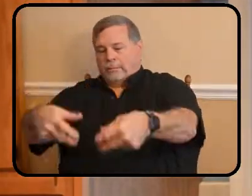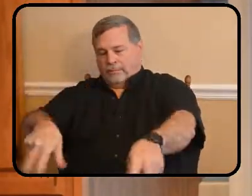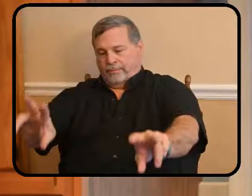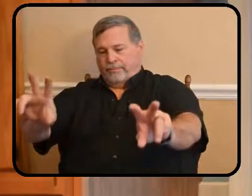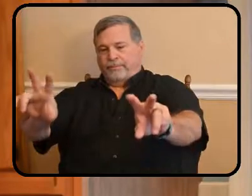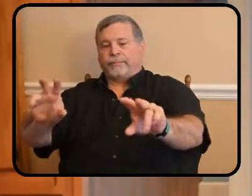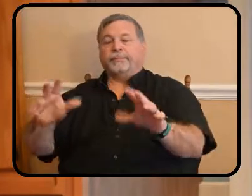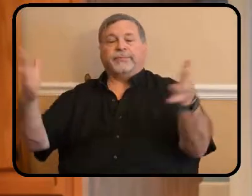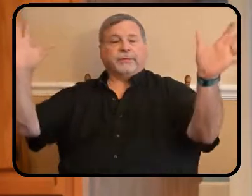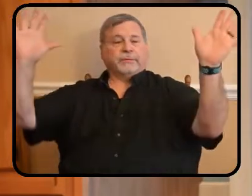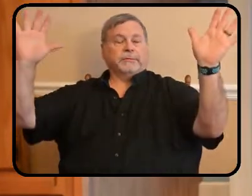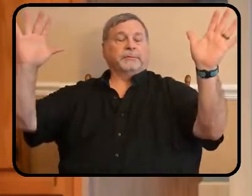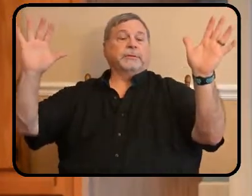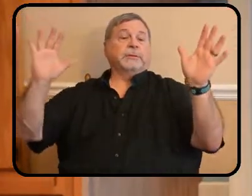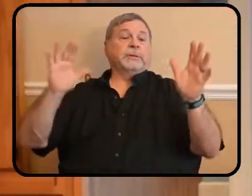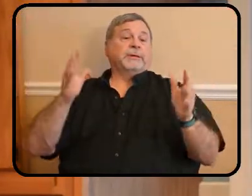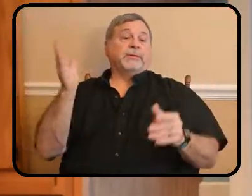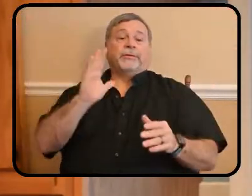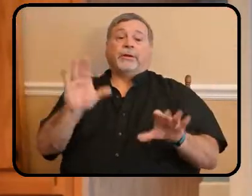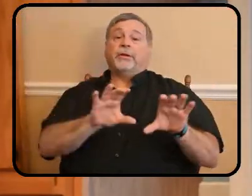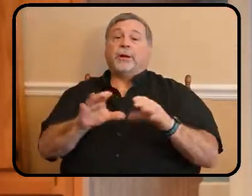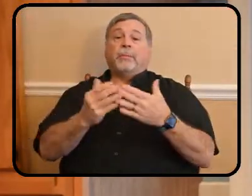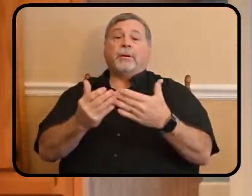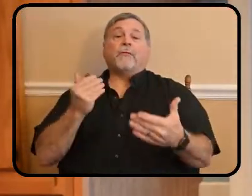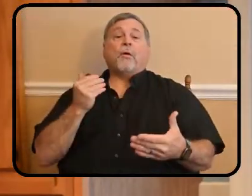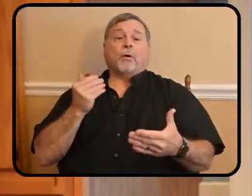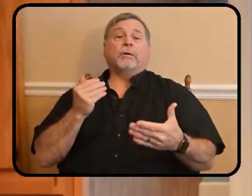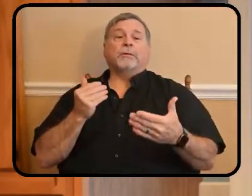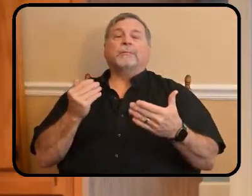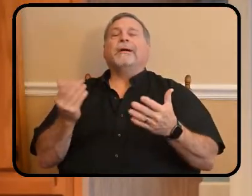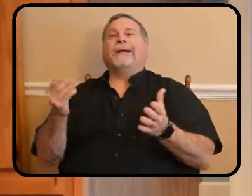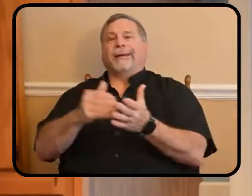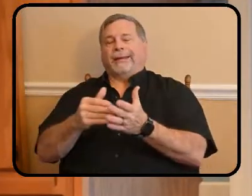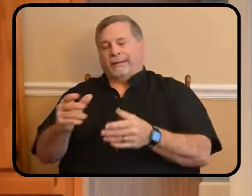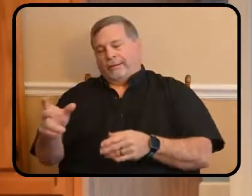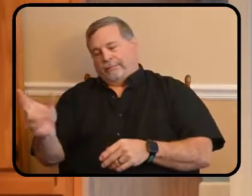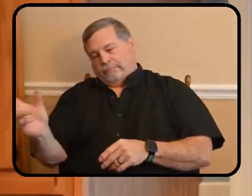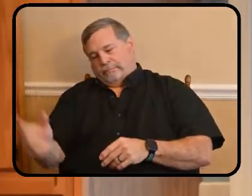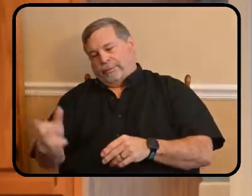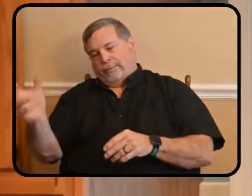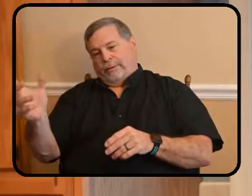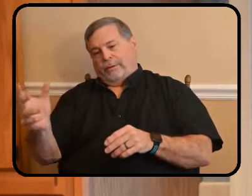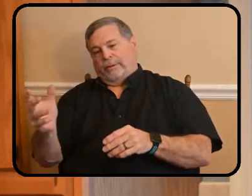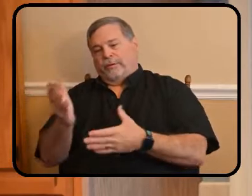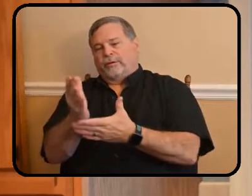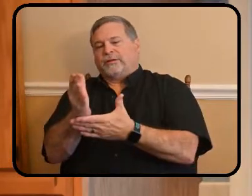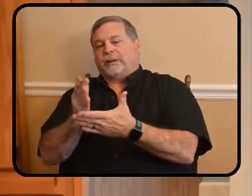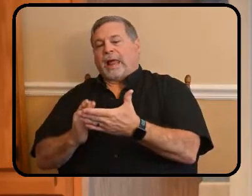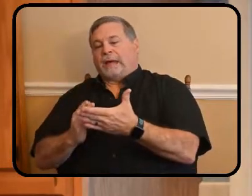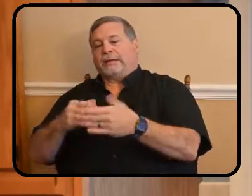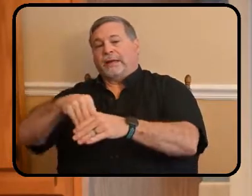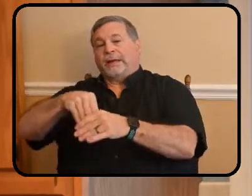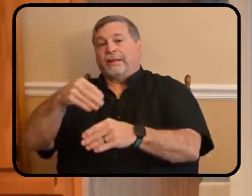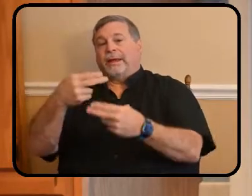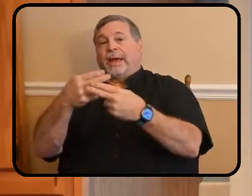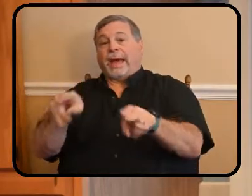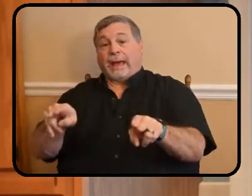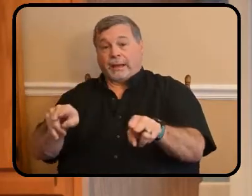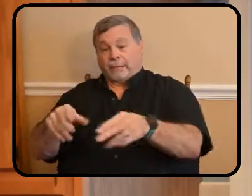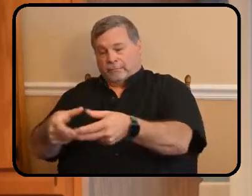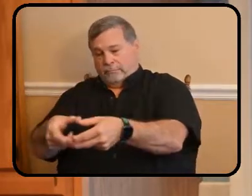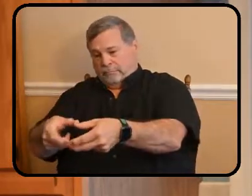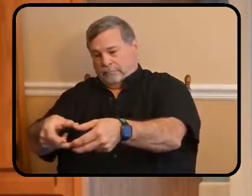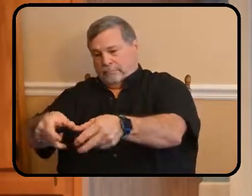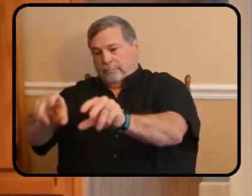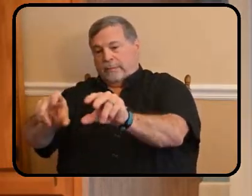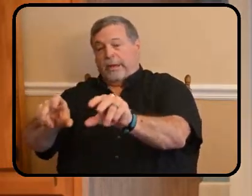you go. So if you haven't ever done that before, again, just making a slice in it, you're going to open it up.